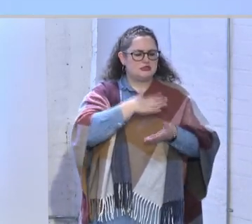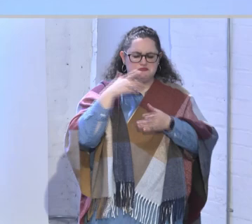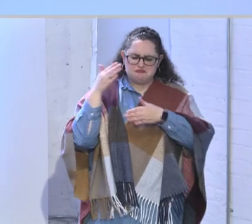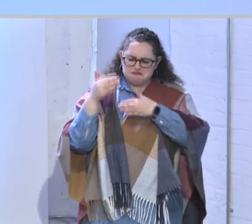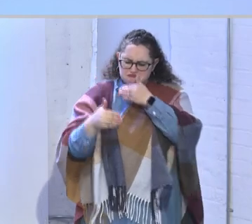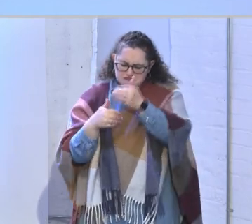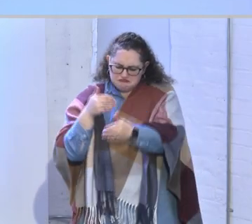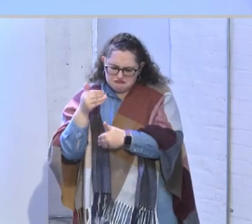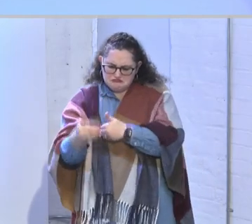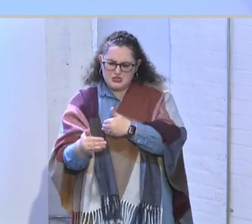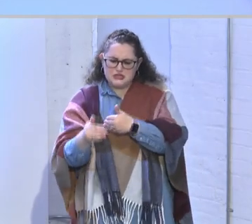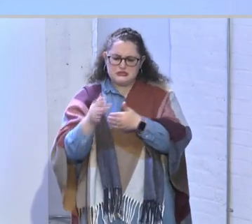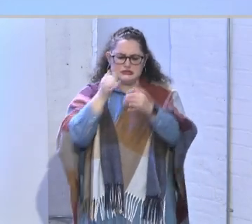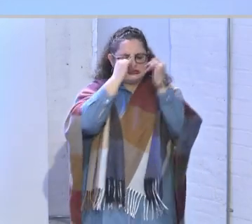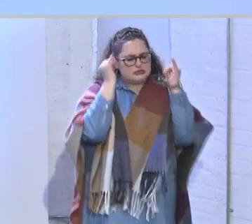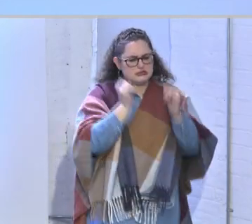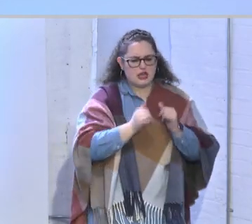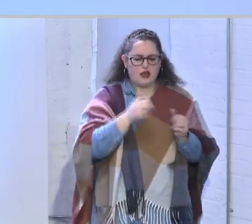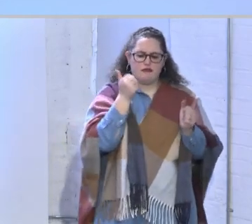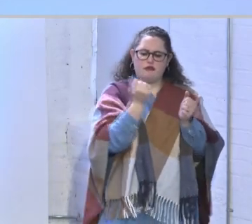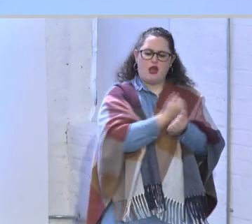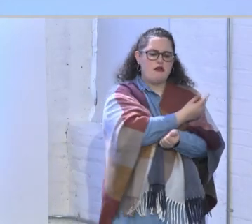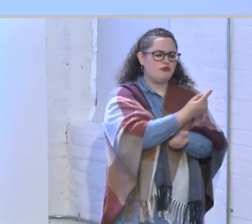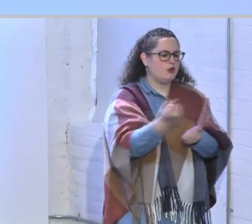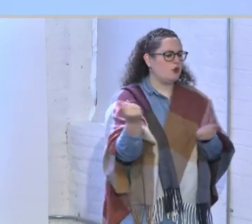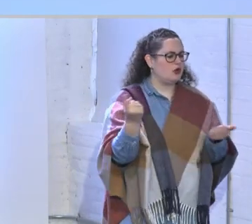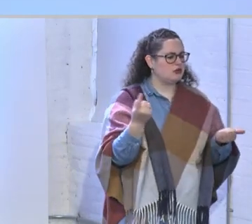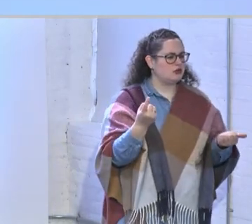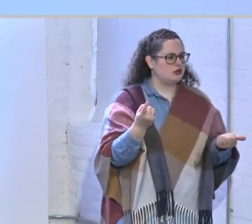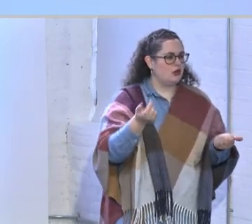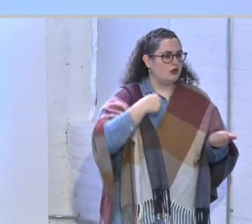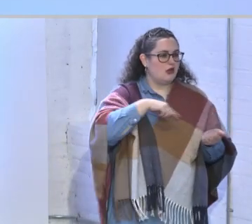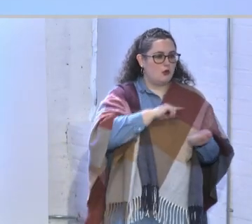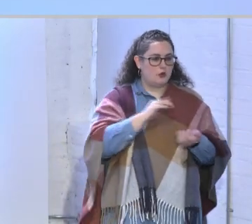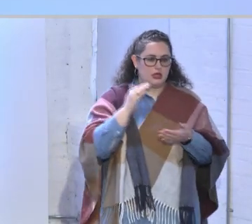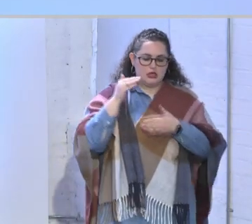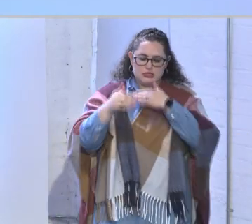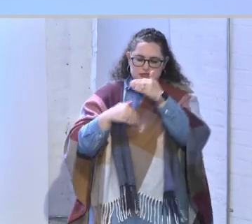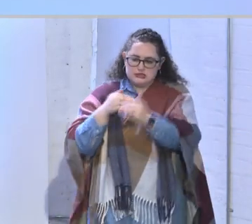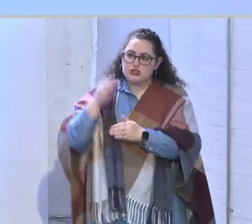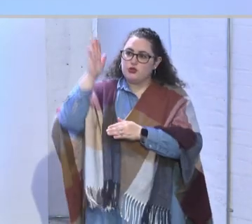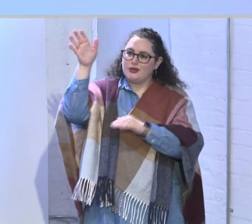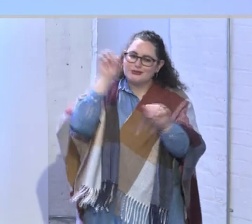that's his design for every one of us, and it's a beautiful design. And so